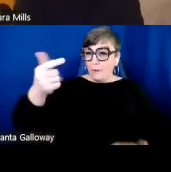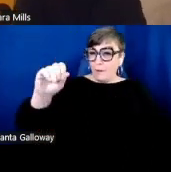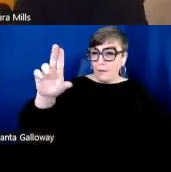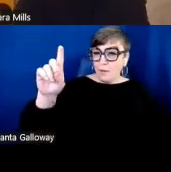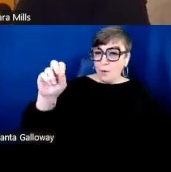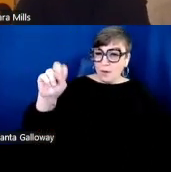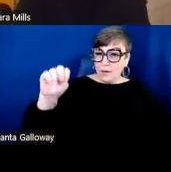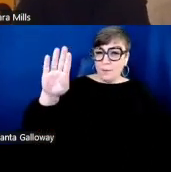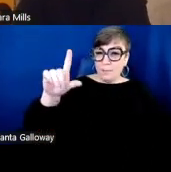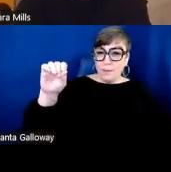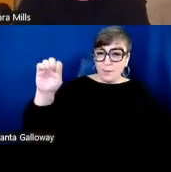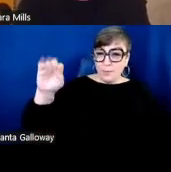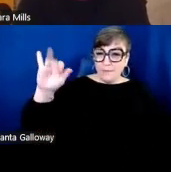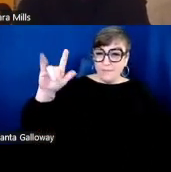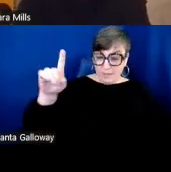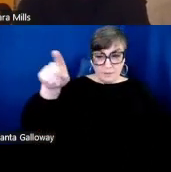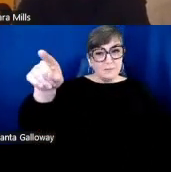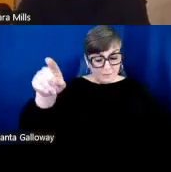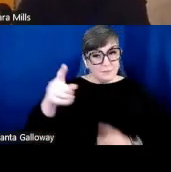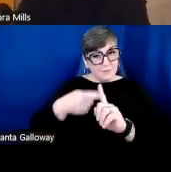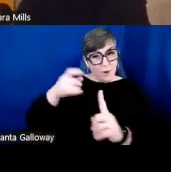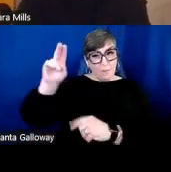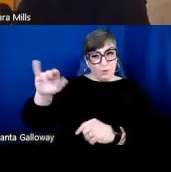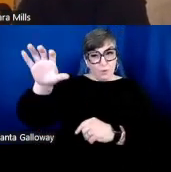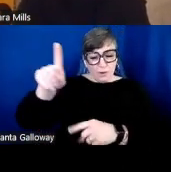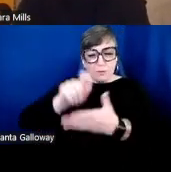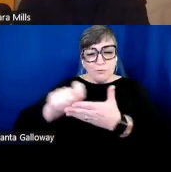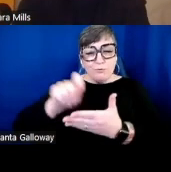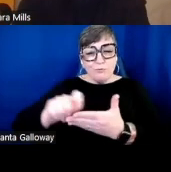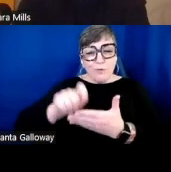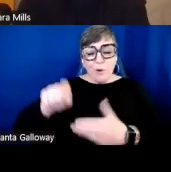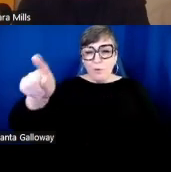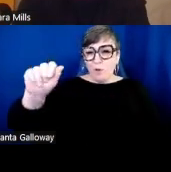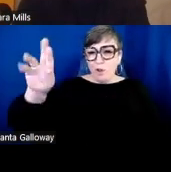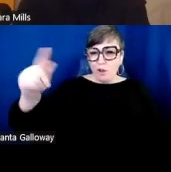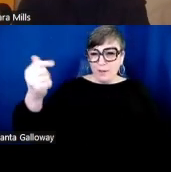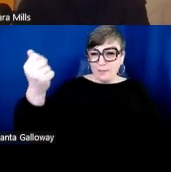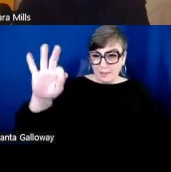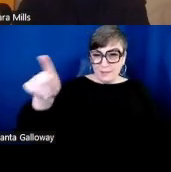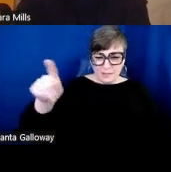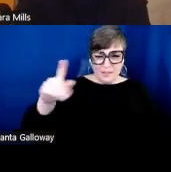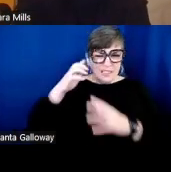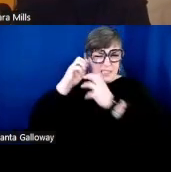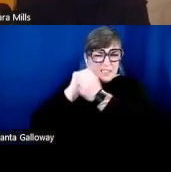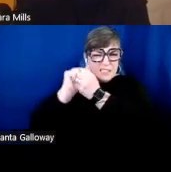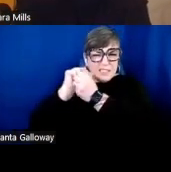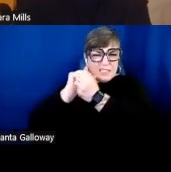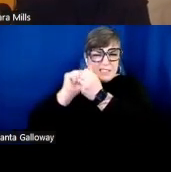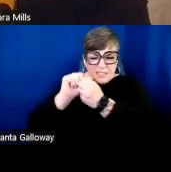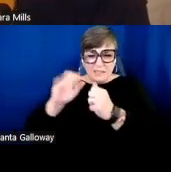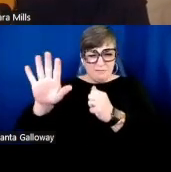of sinclairville new york wrote in august 1919 of the distortion caused by the electrical aids themselves